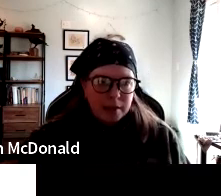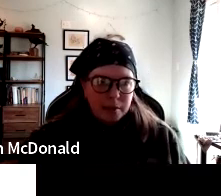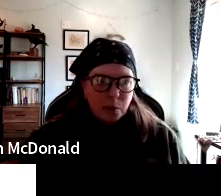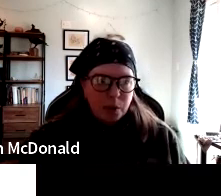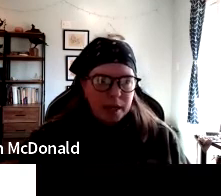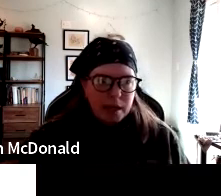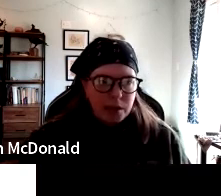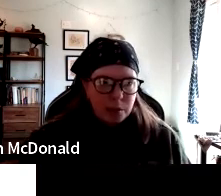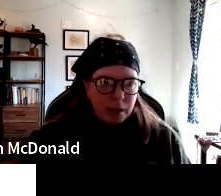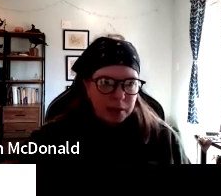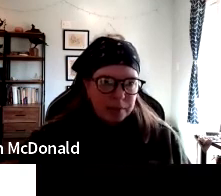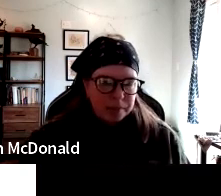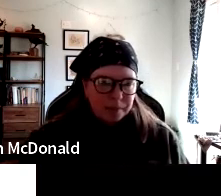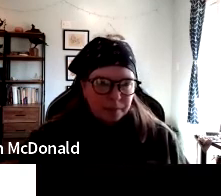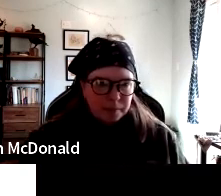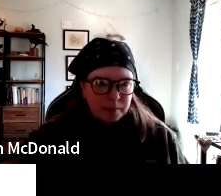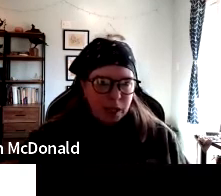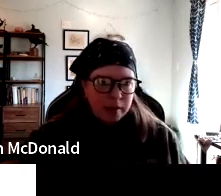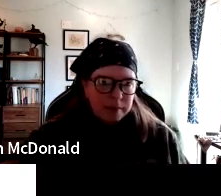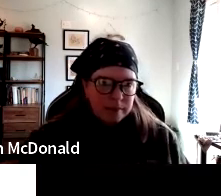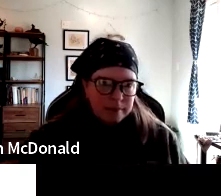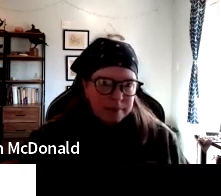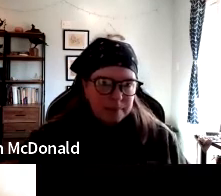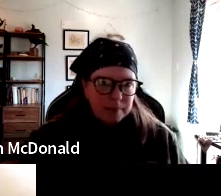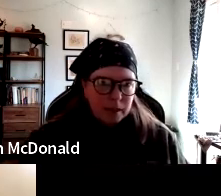and pour that into the bottle.